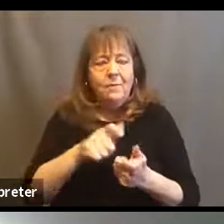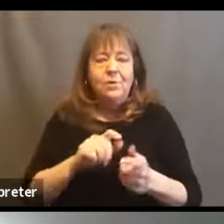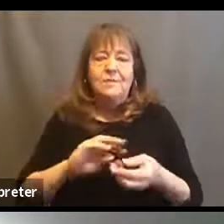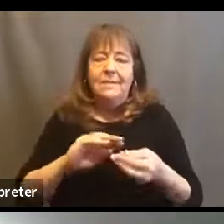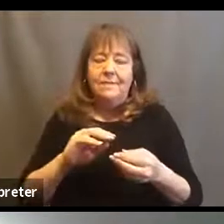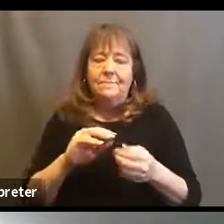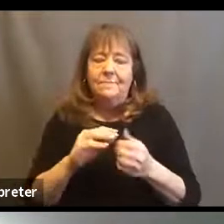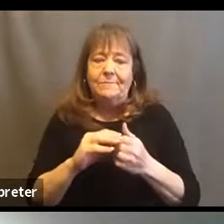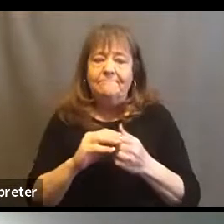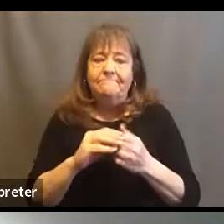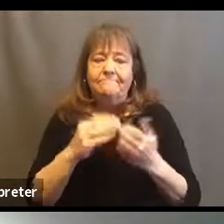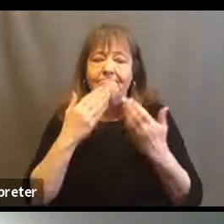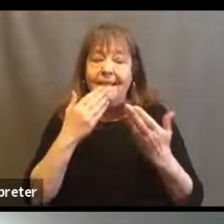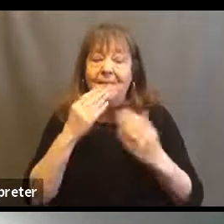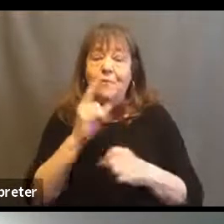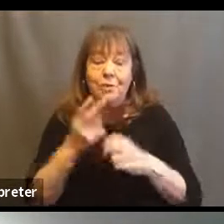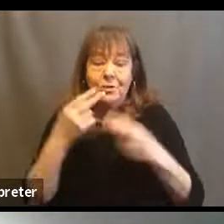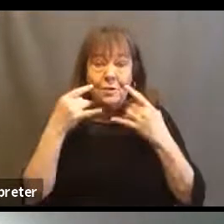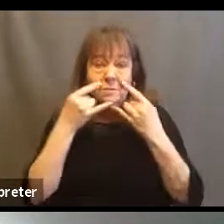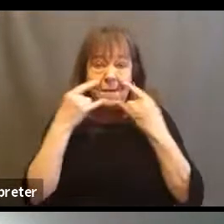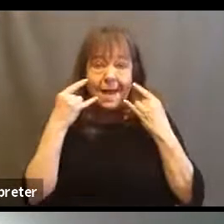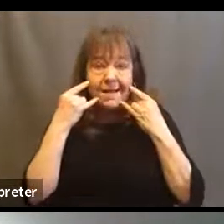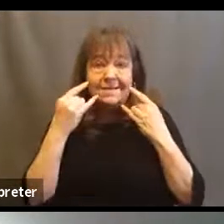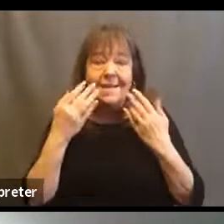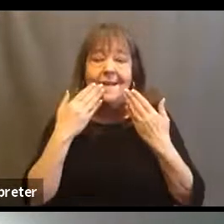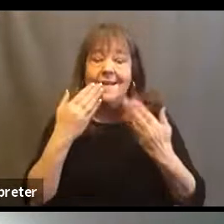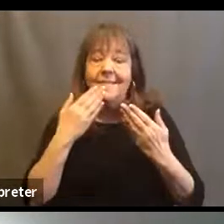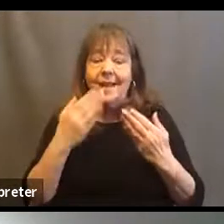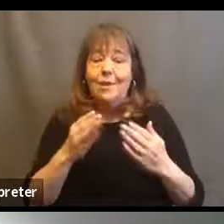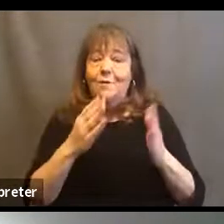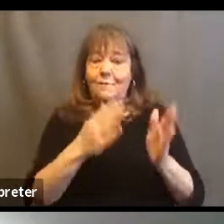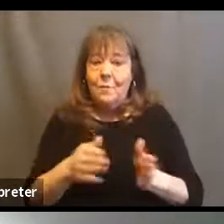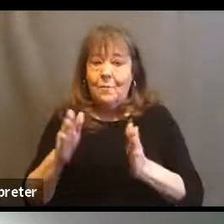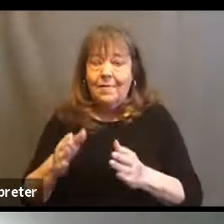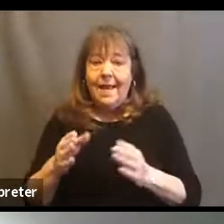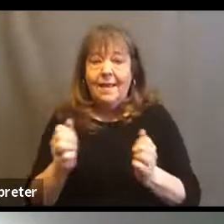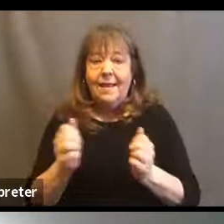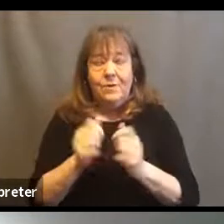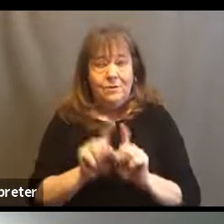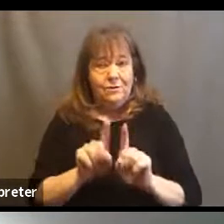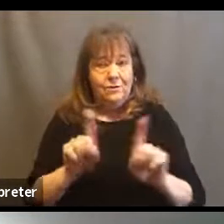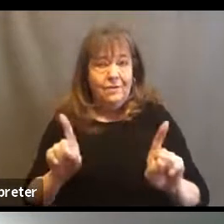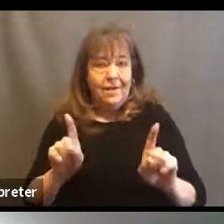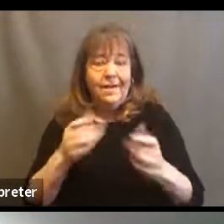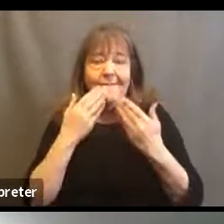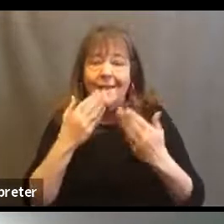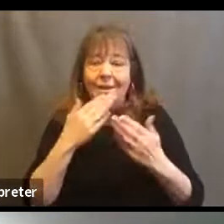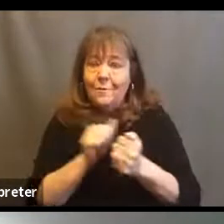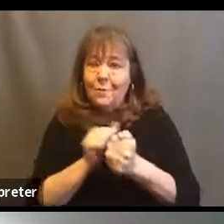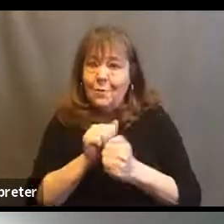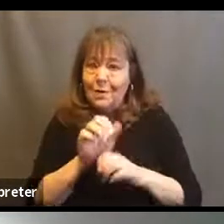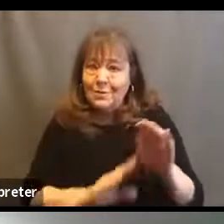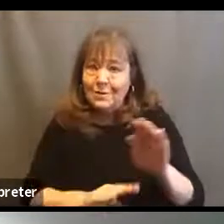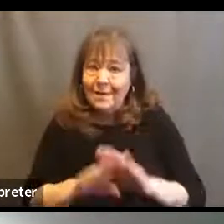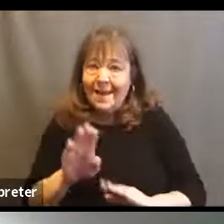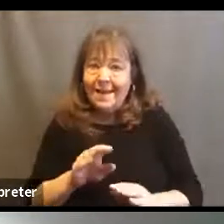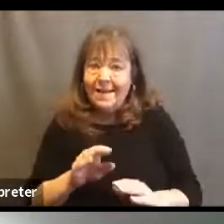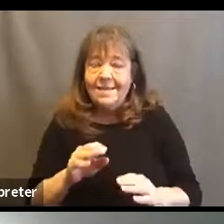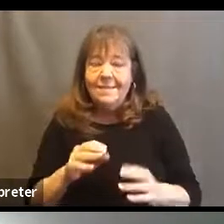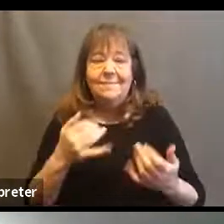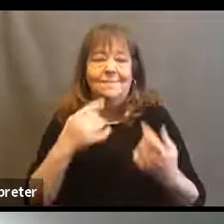masks. Thank you for planning your events with social distance. Thank you for washing your hands more often. It's